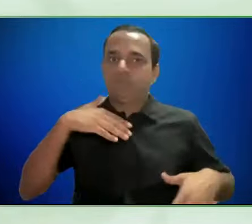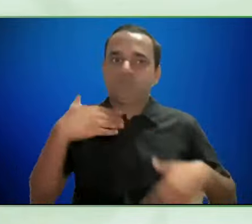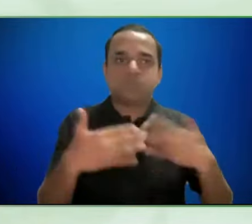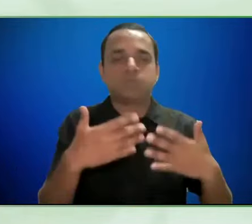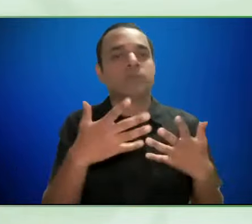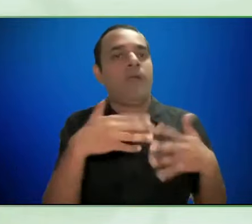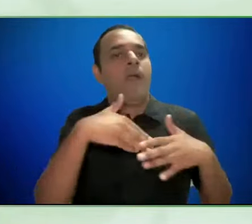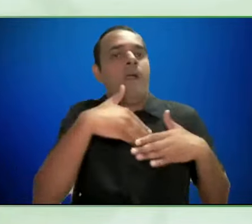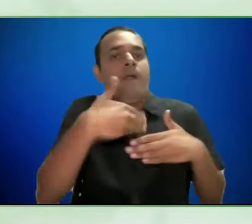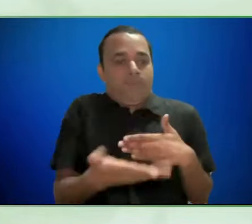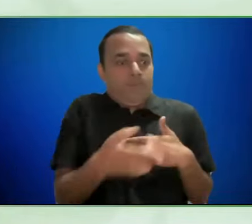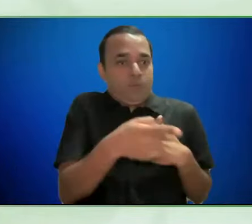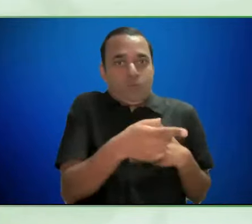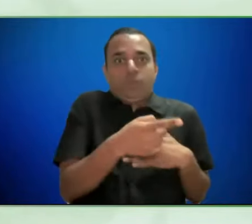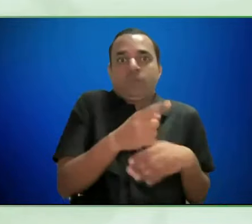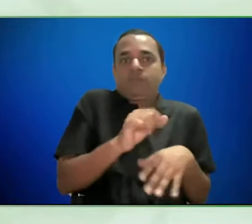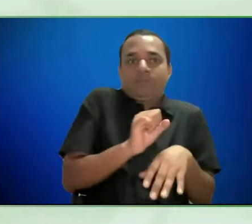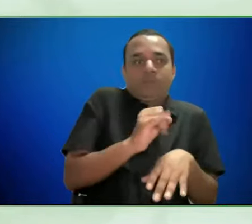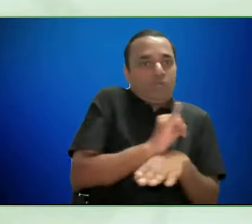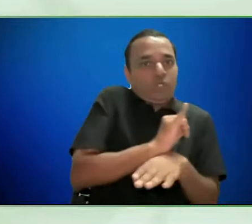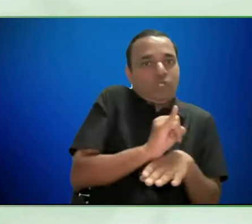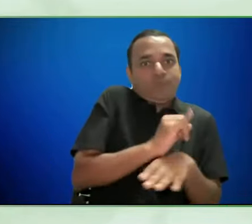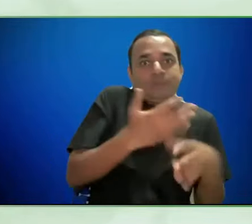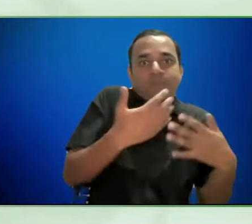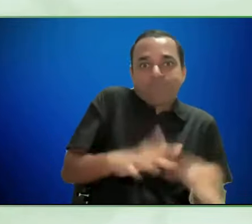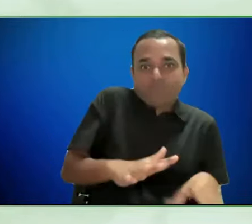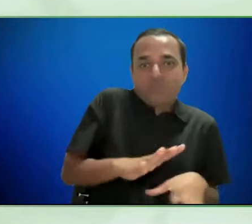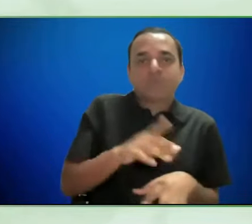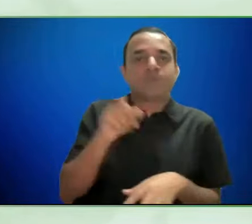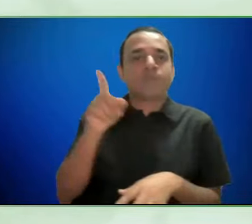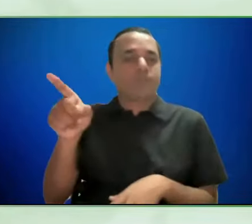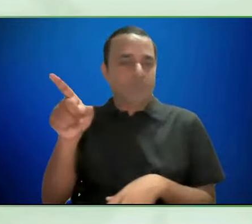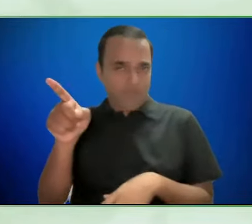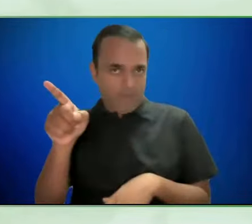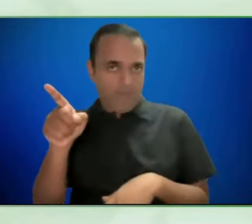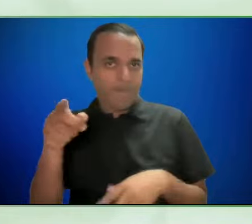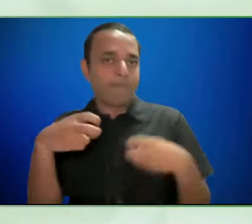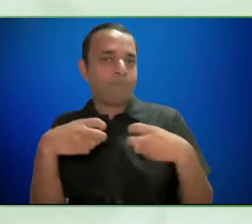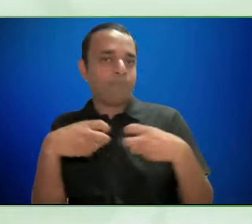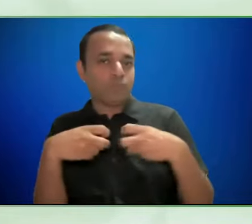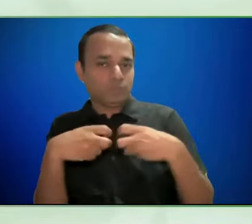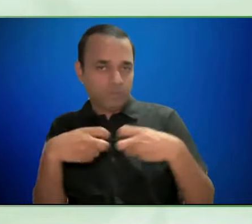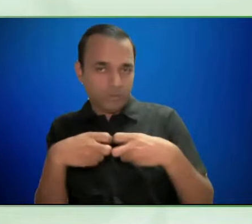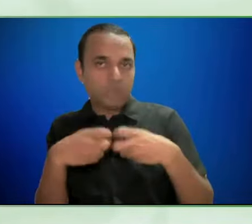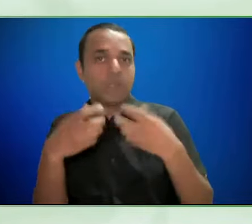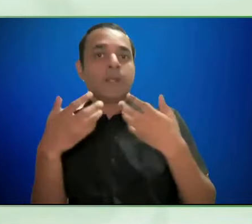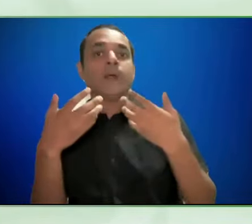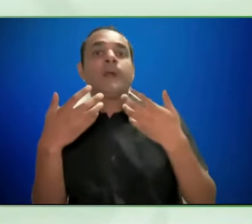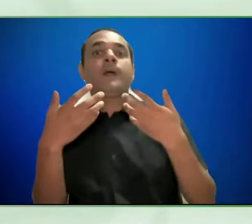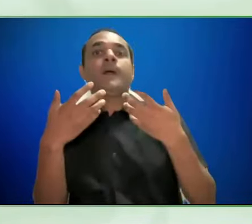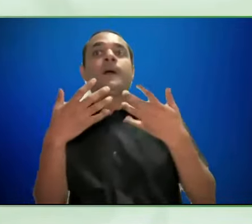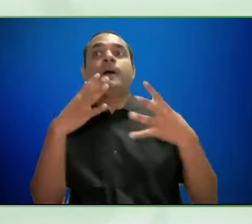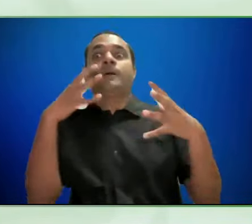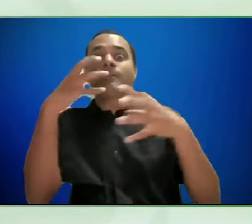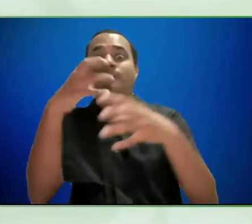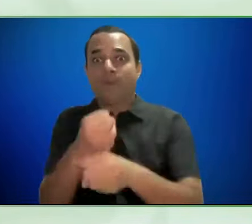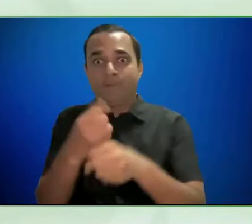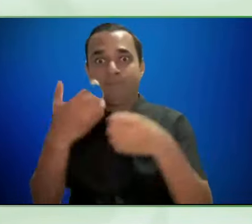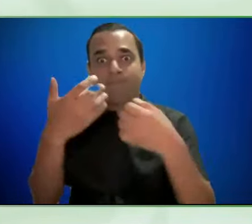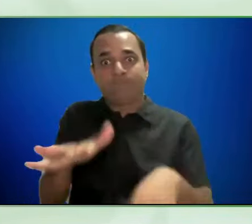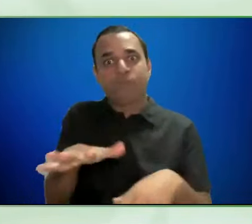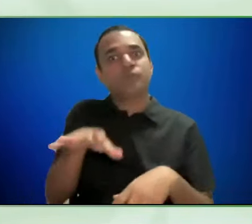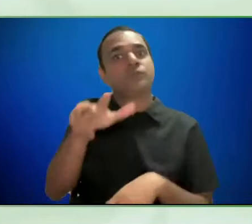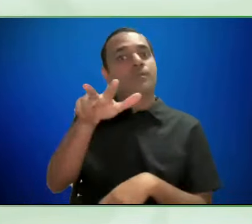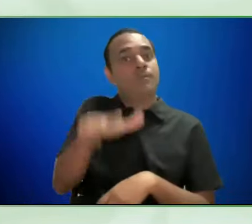devised. Partly based on our own experiences, yeah. based on the program we created for Disability Federation